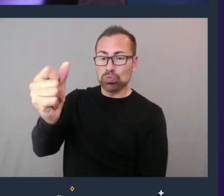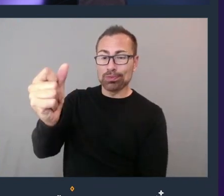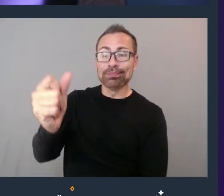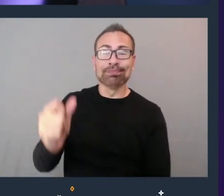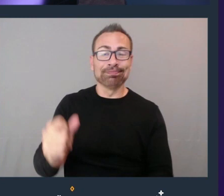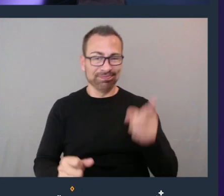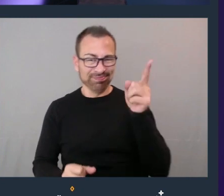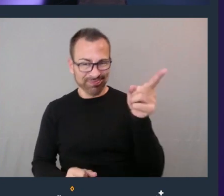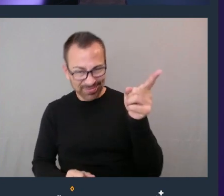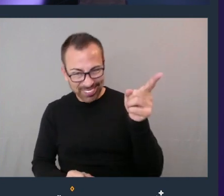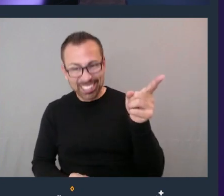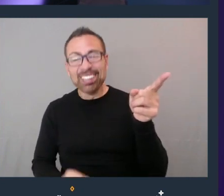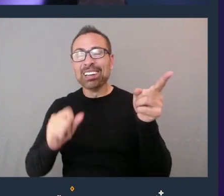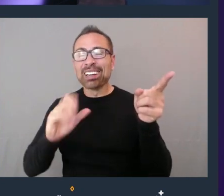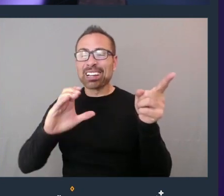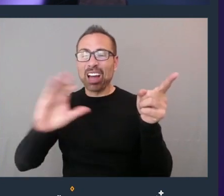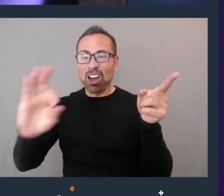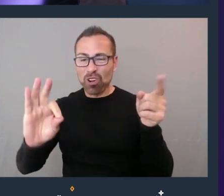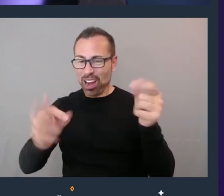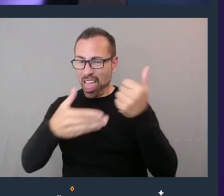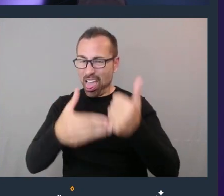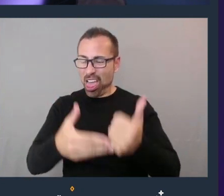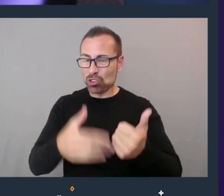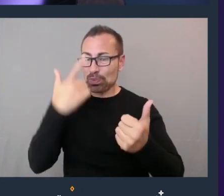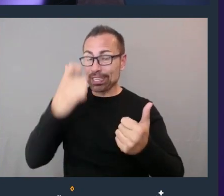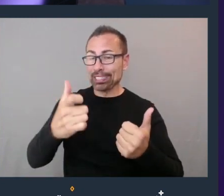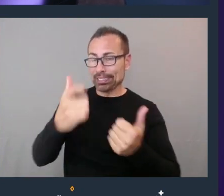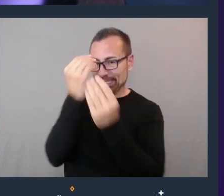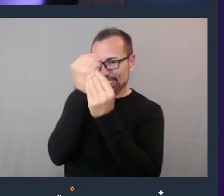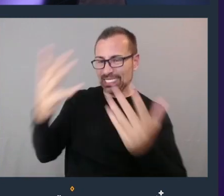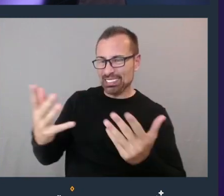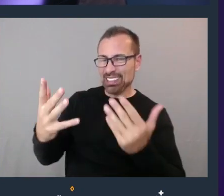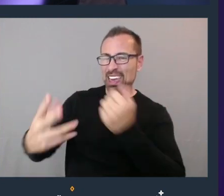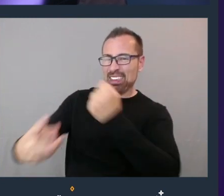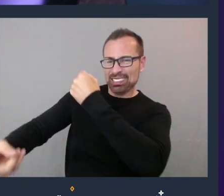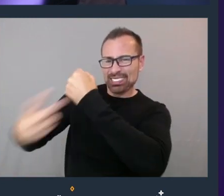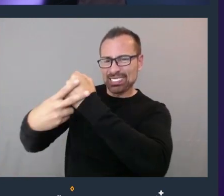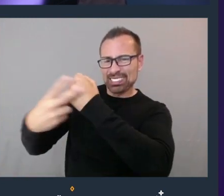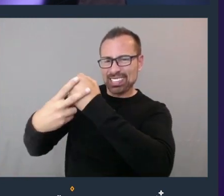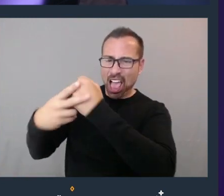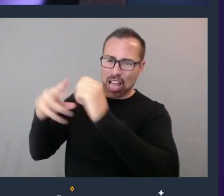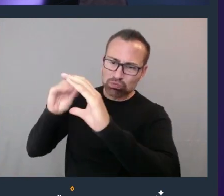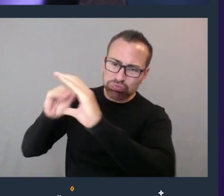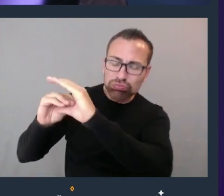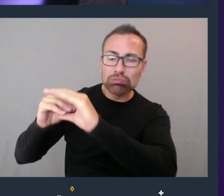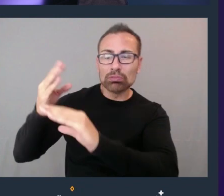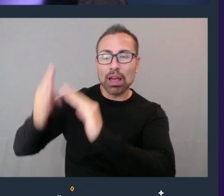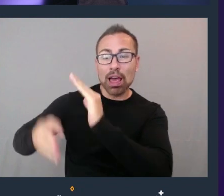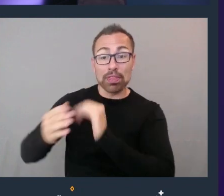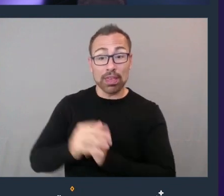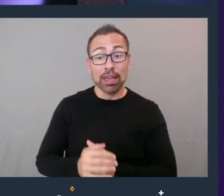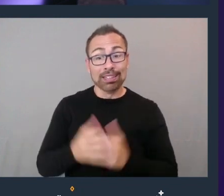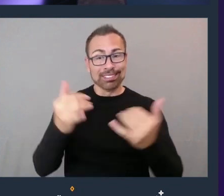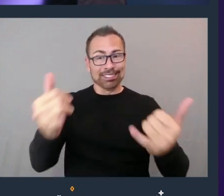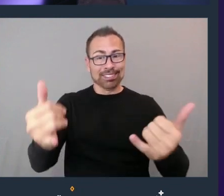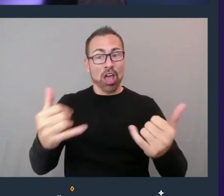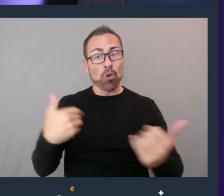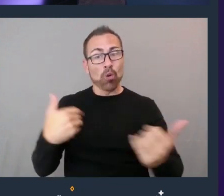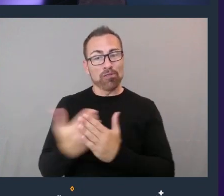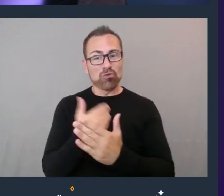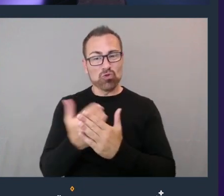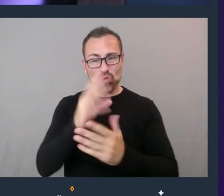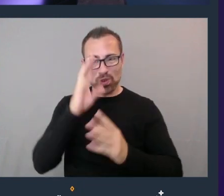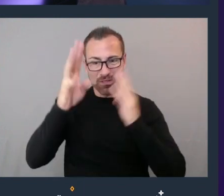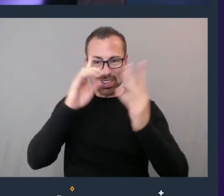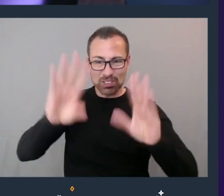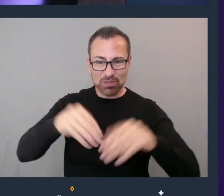at the edge. And as of today, I'm pleased to say you can do that. We now have new integrations so you can deliver customized content to your end users depending on